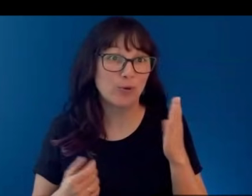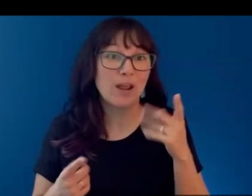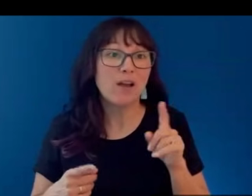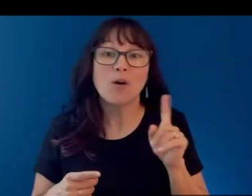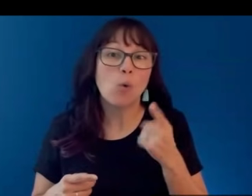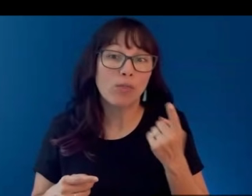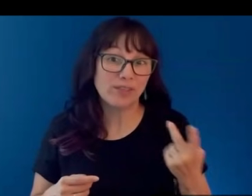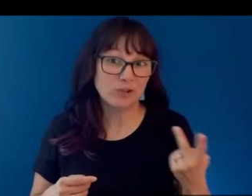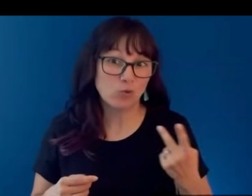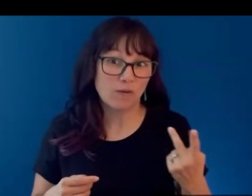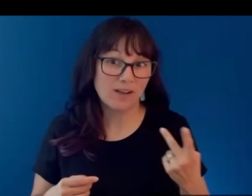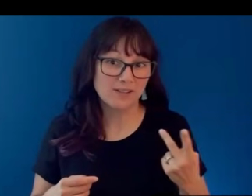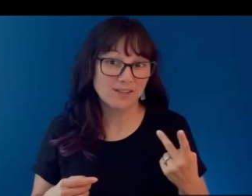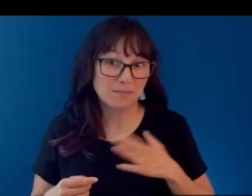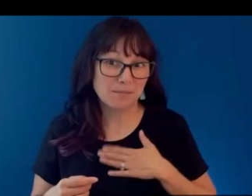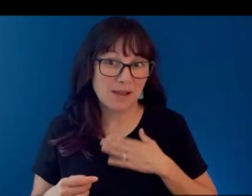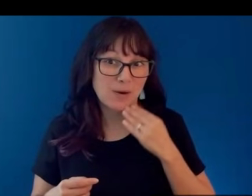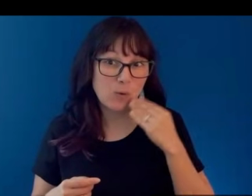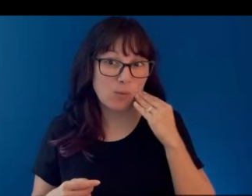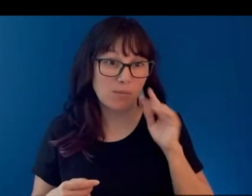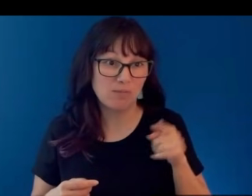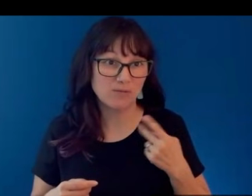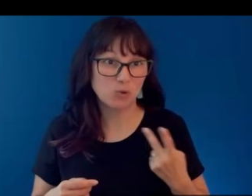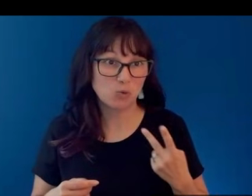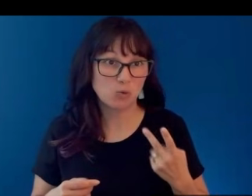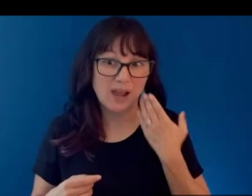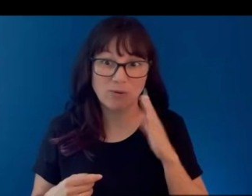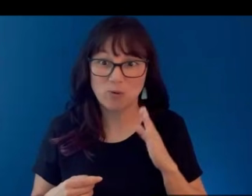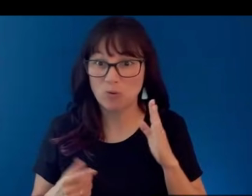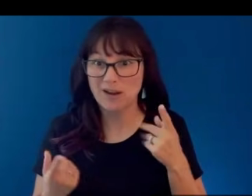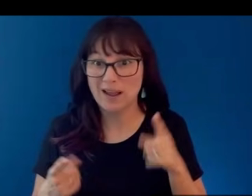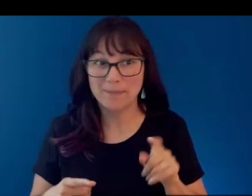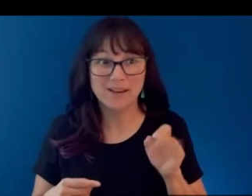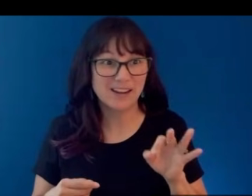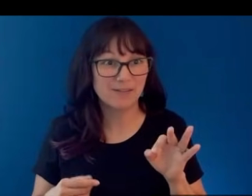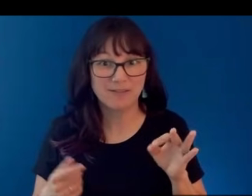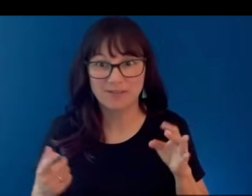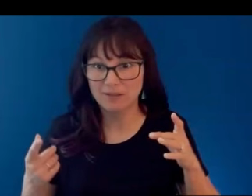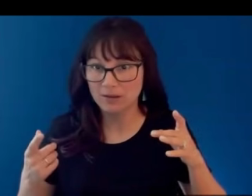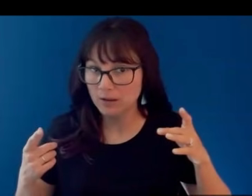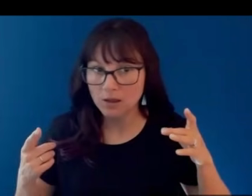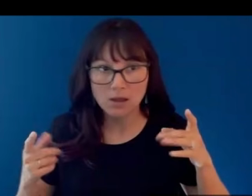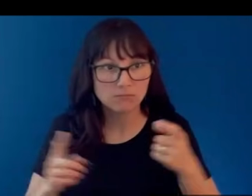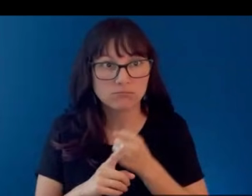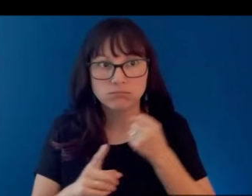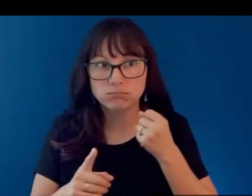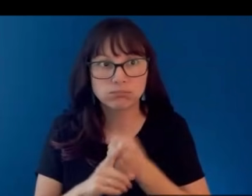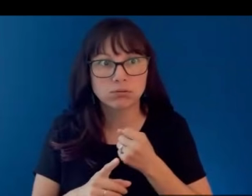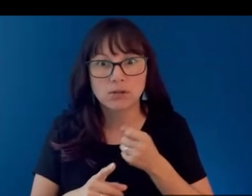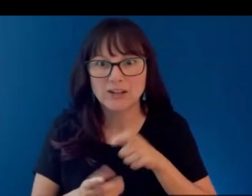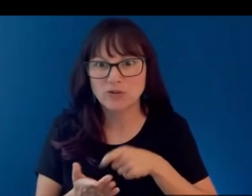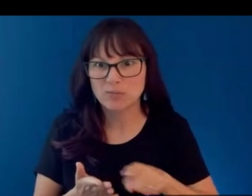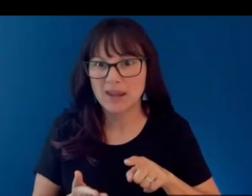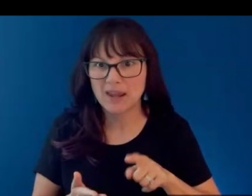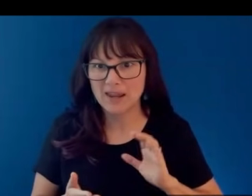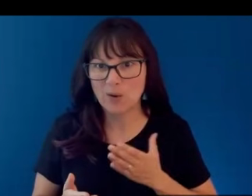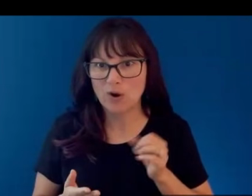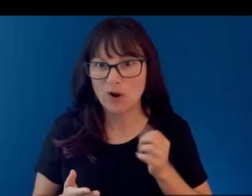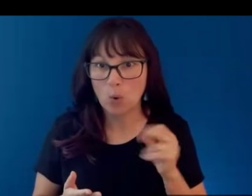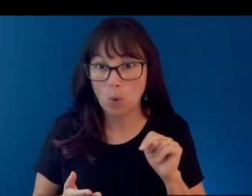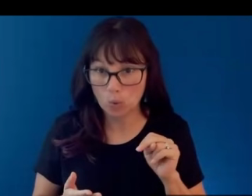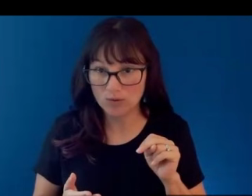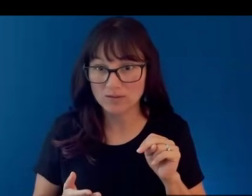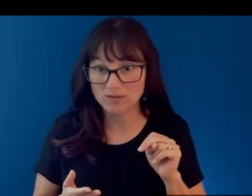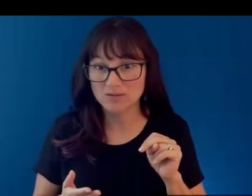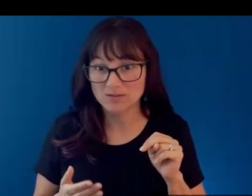only two of us in this household. I don't know what would happen if we all of a sudden had to meet our own healthcare